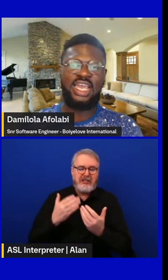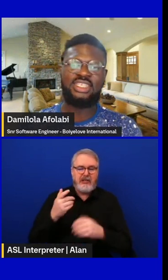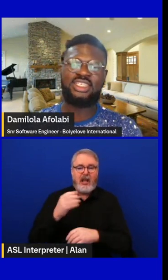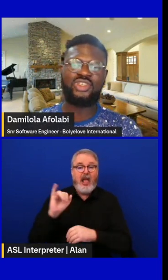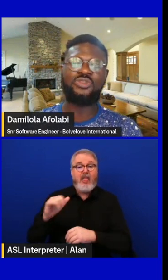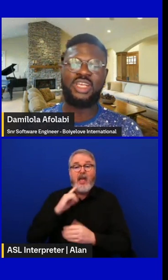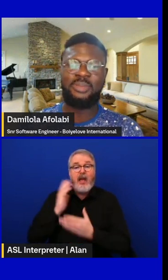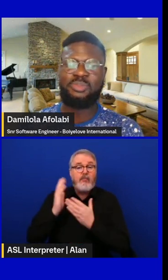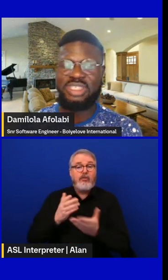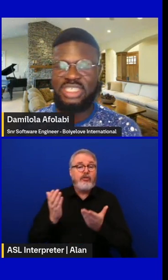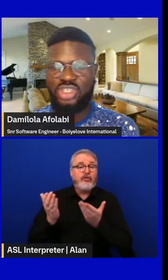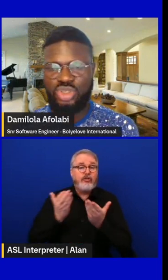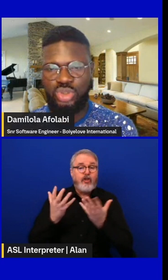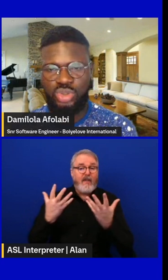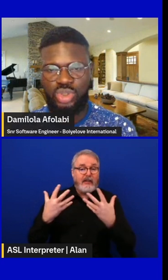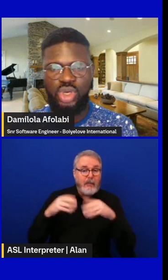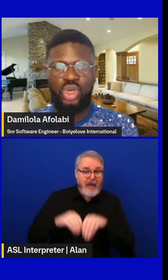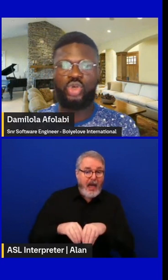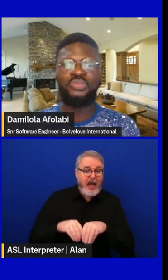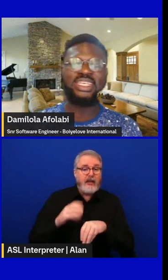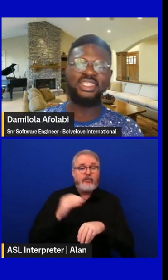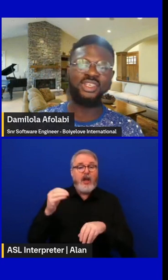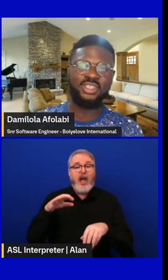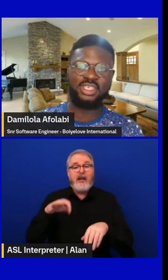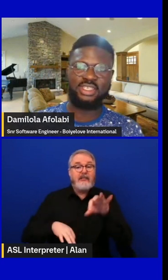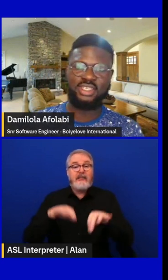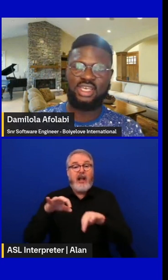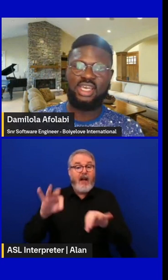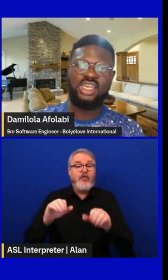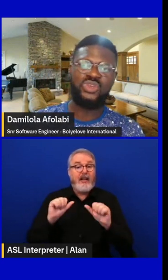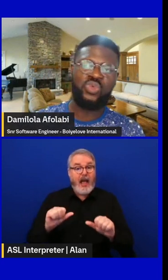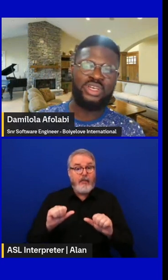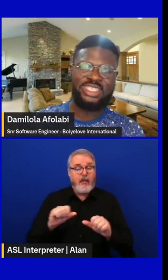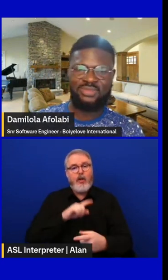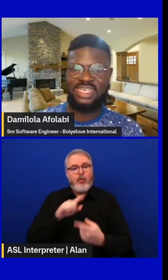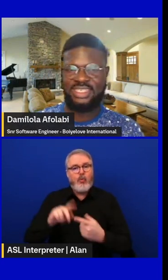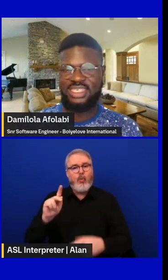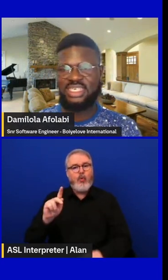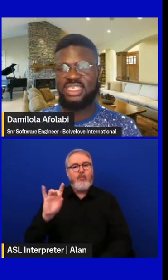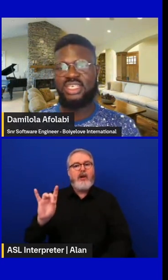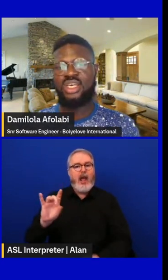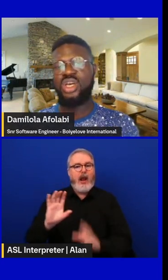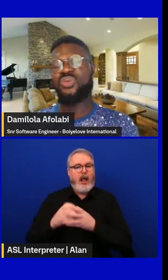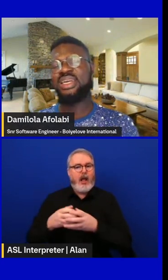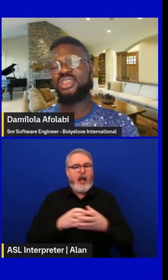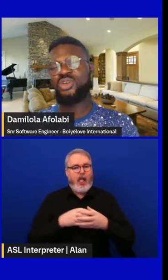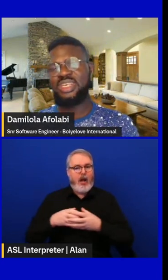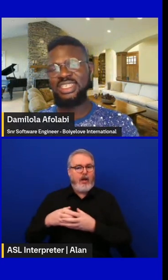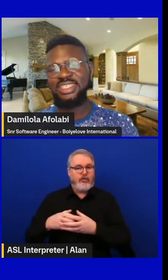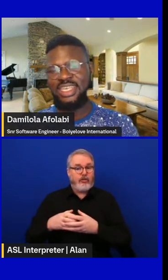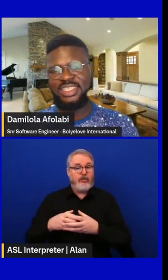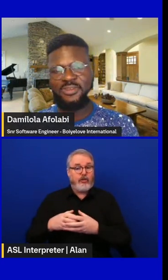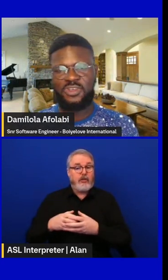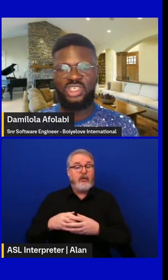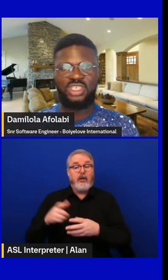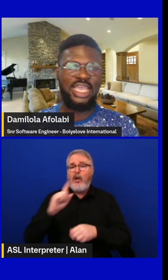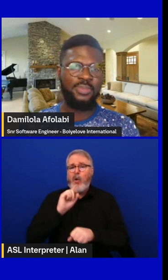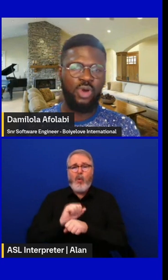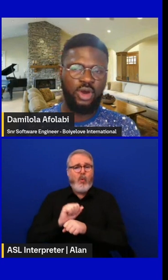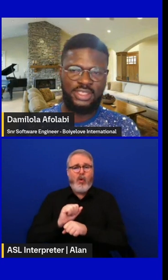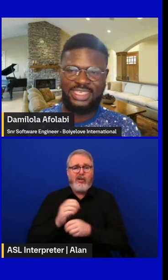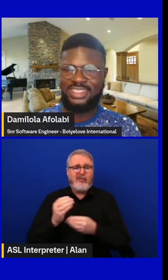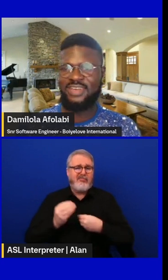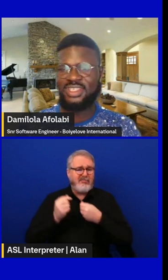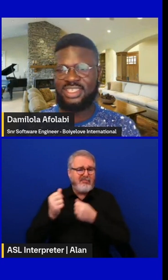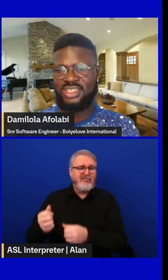mesh and discovery capabilities to Kubernetes clusters. It works seamlessly with Kubernetes native features